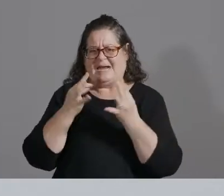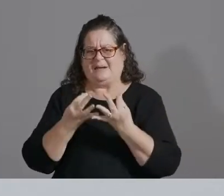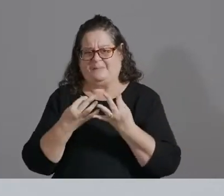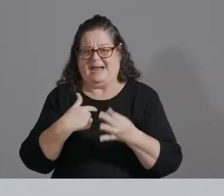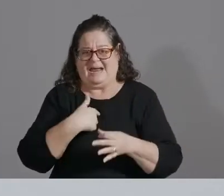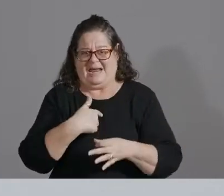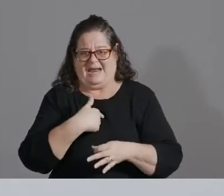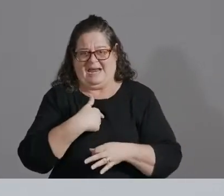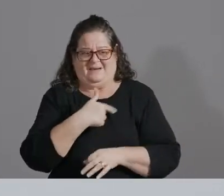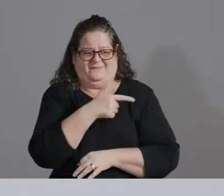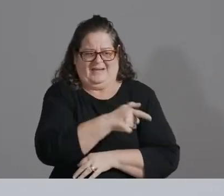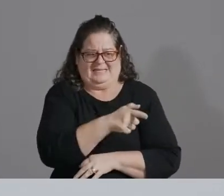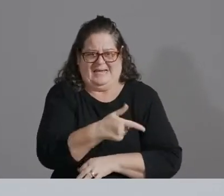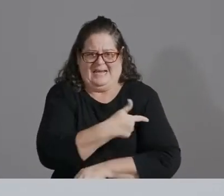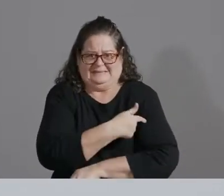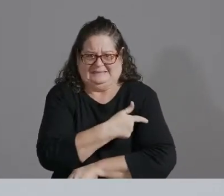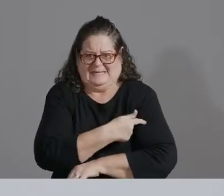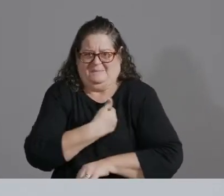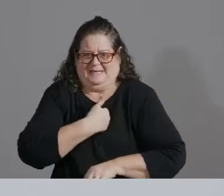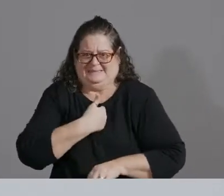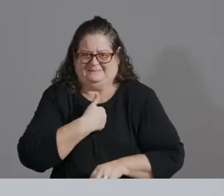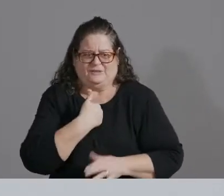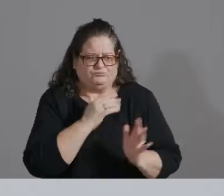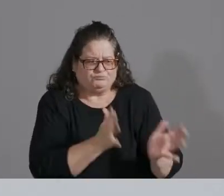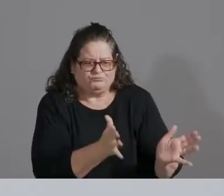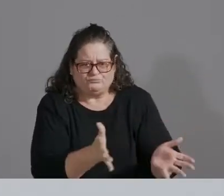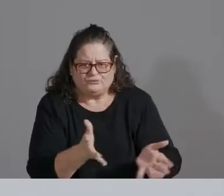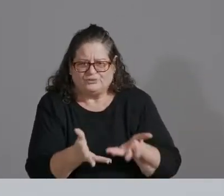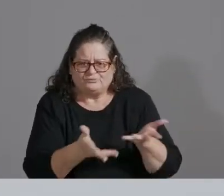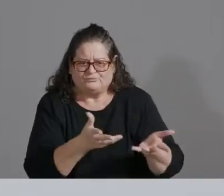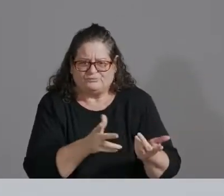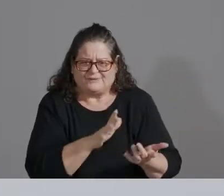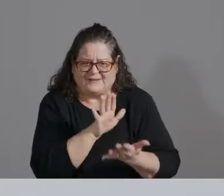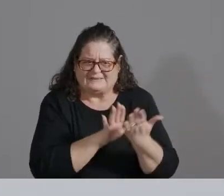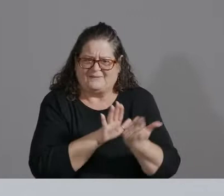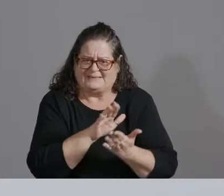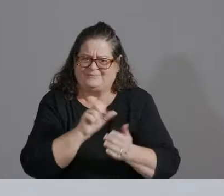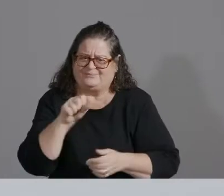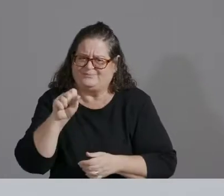I've been touched by a lot of the different stories that I have heard.